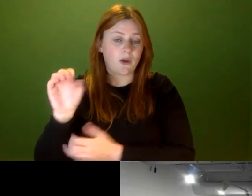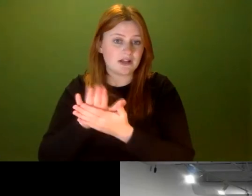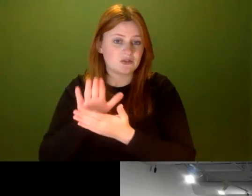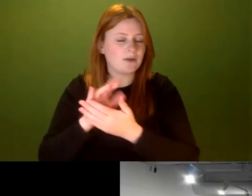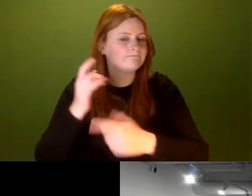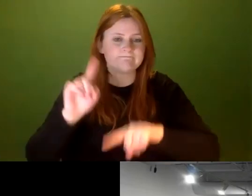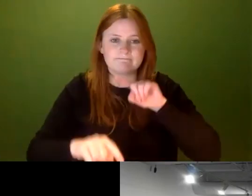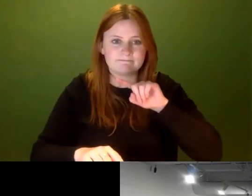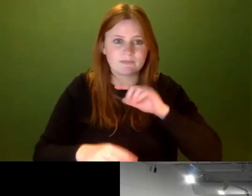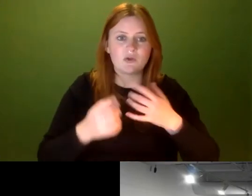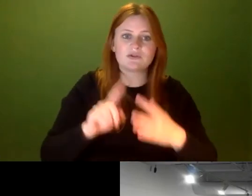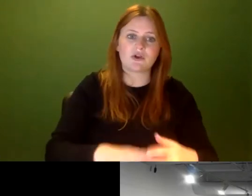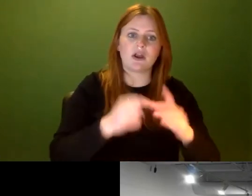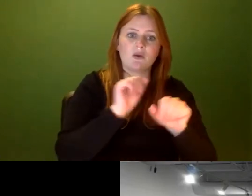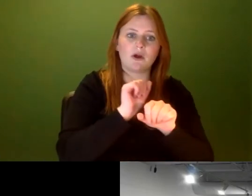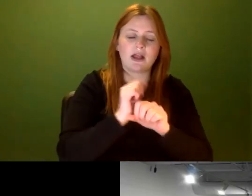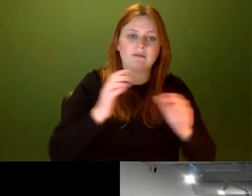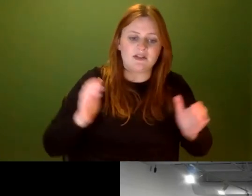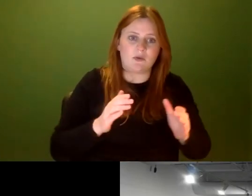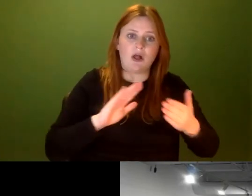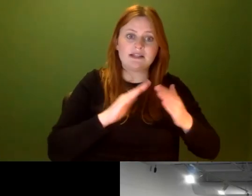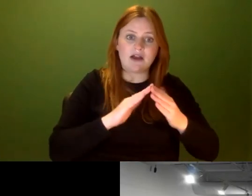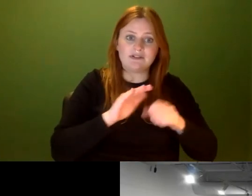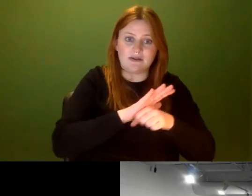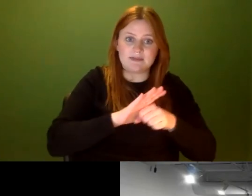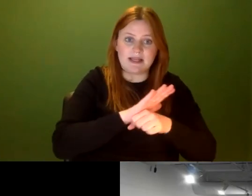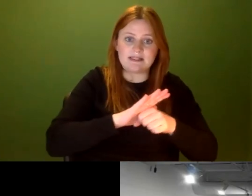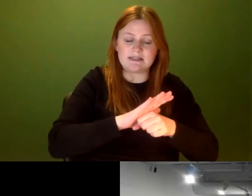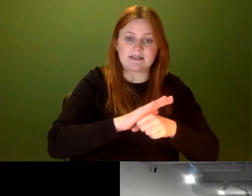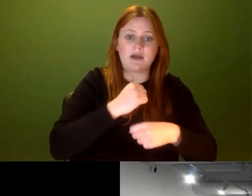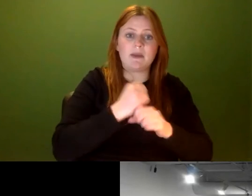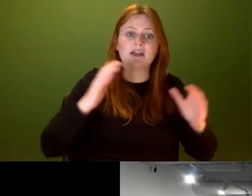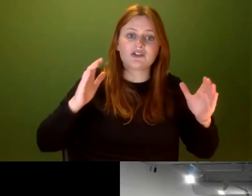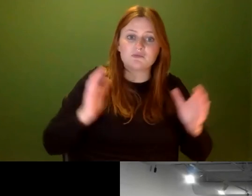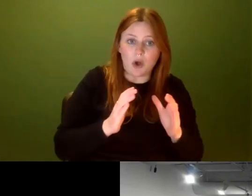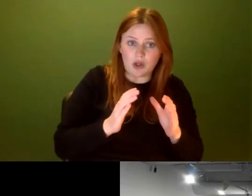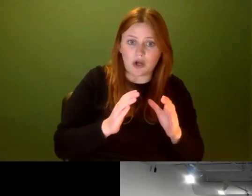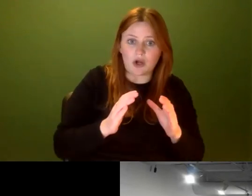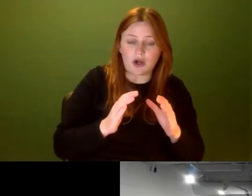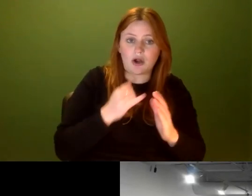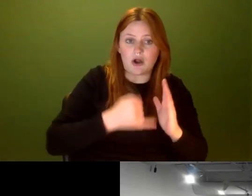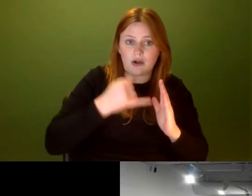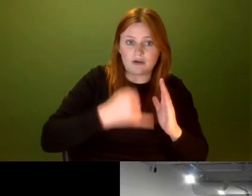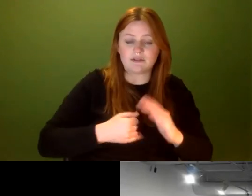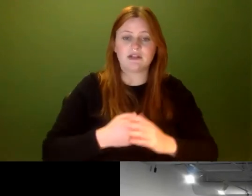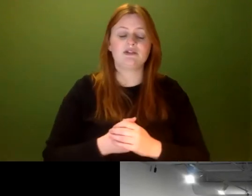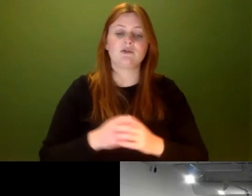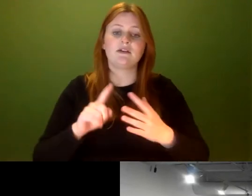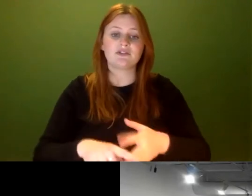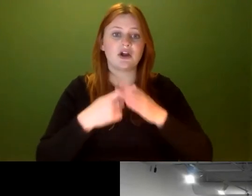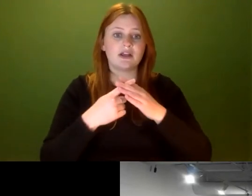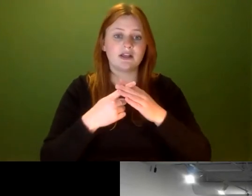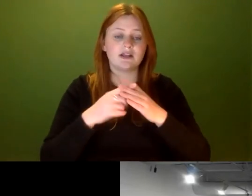my small downtown space, making smaller works. So I've actually started a whole series